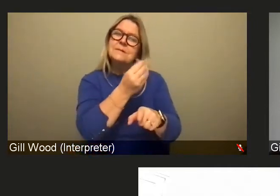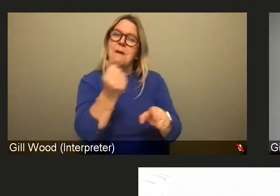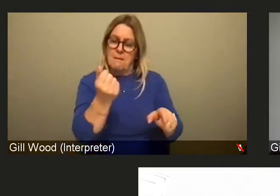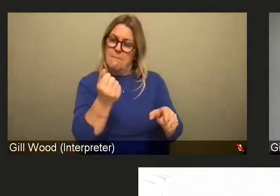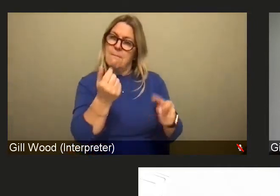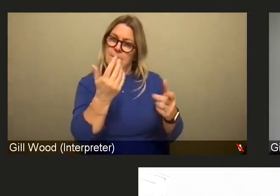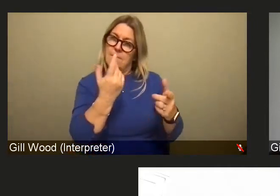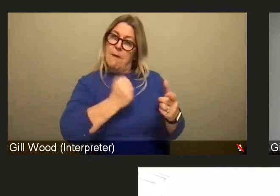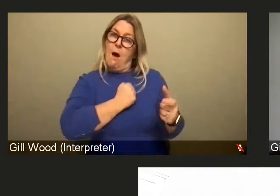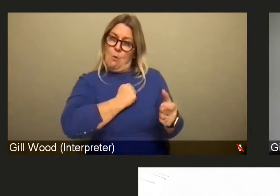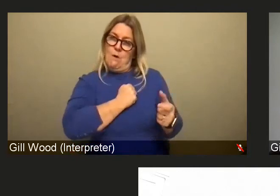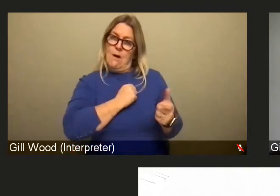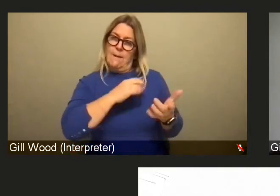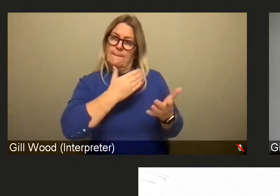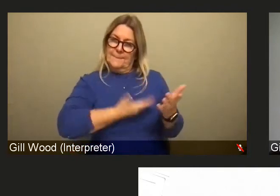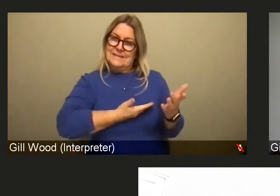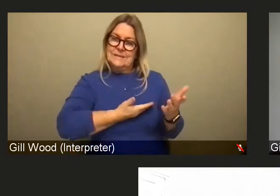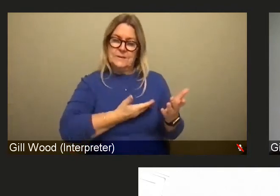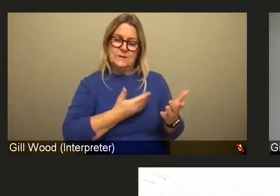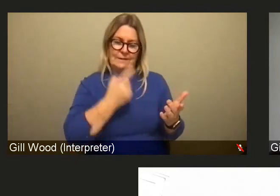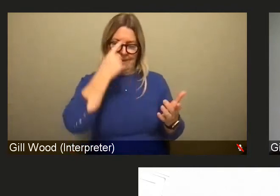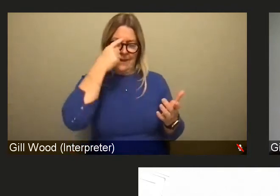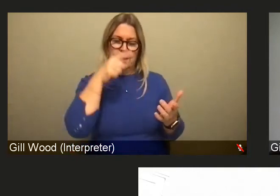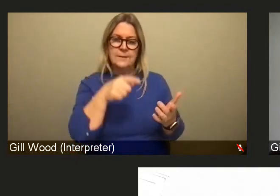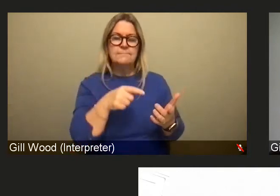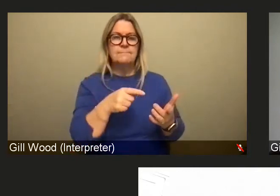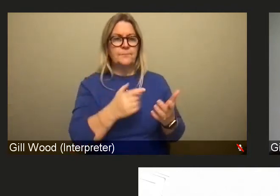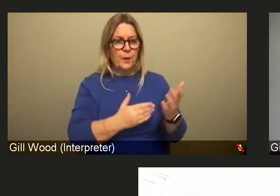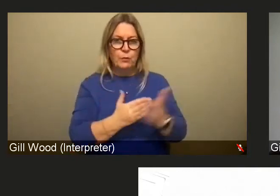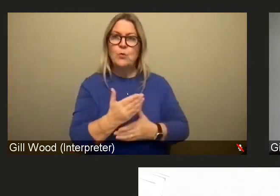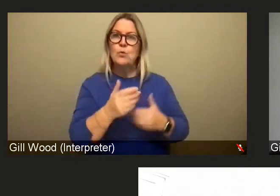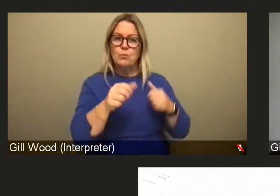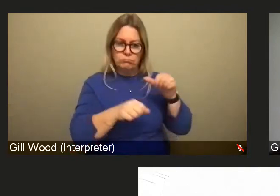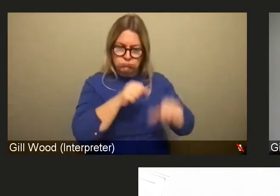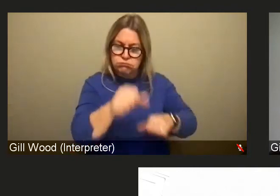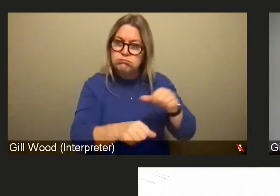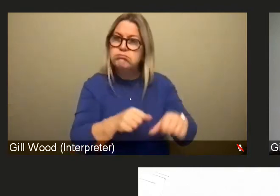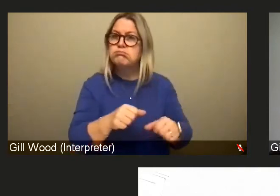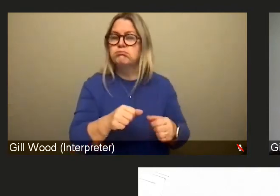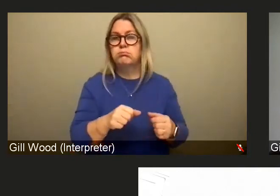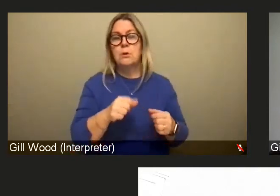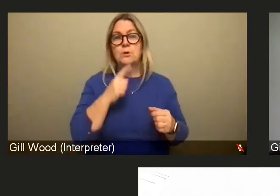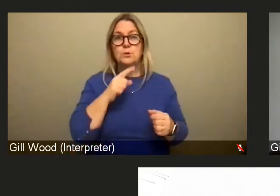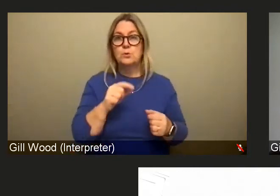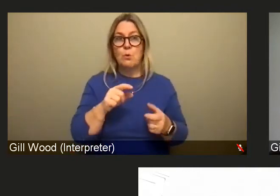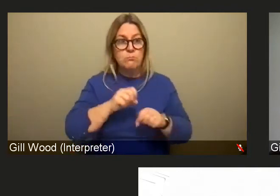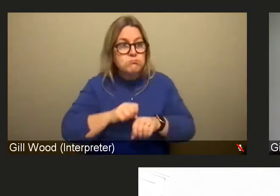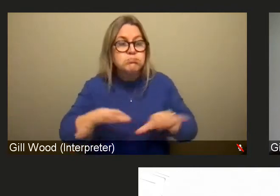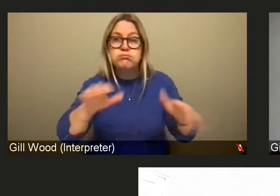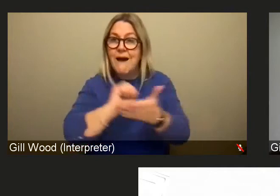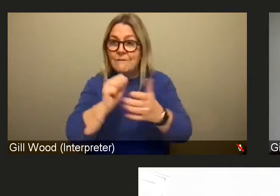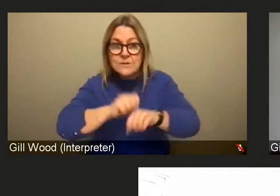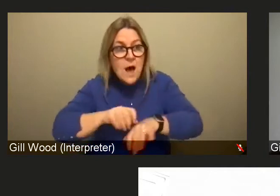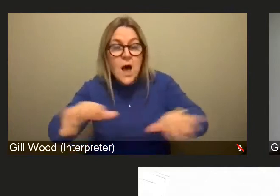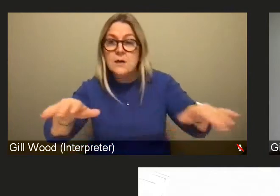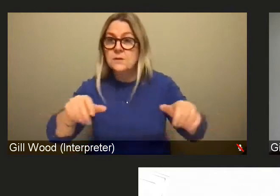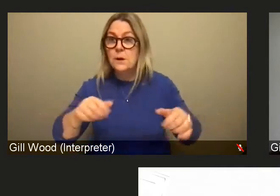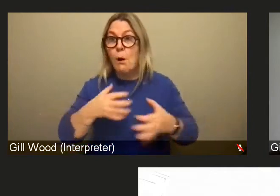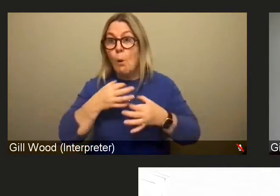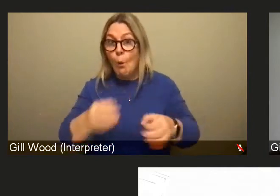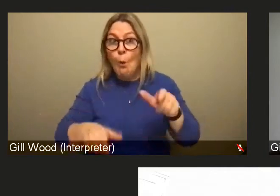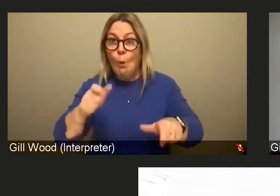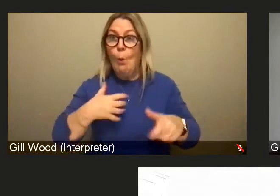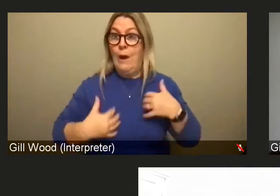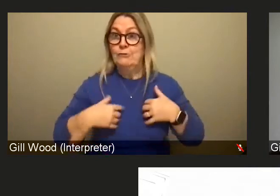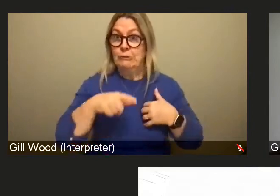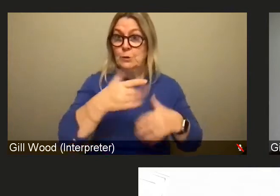sort of taking each of those in turn, through that attraction stage of the networks that we're trying to reach out to, working actually with